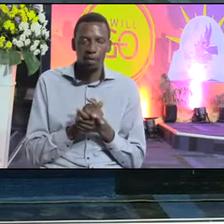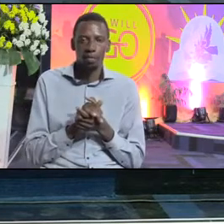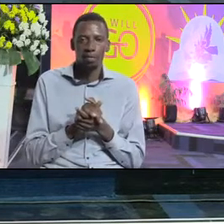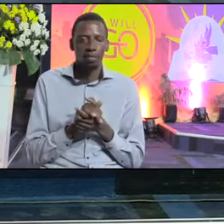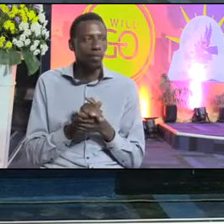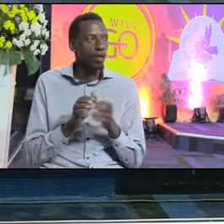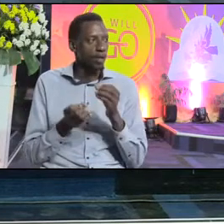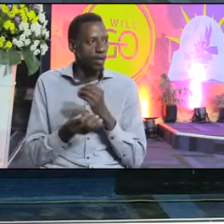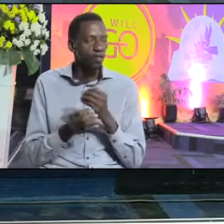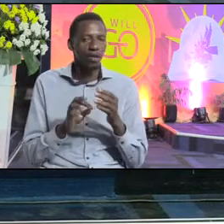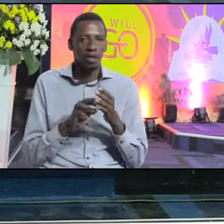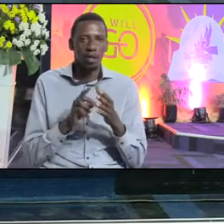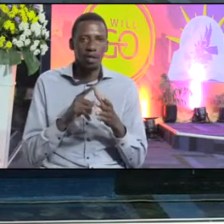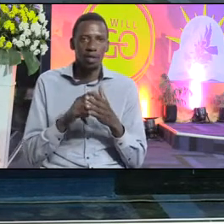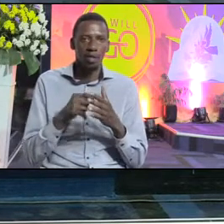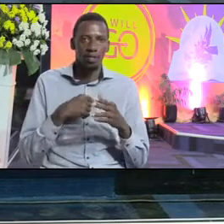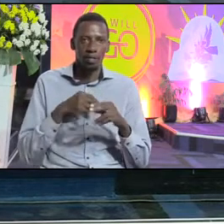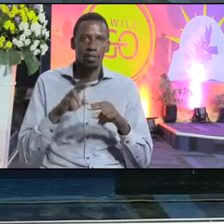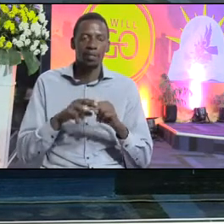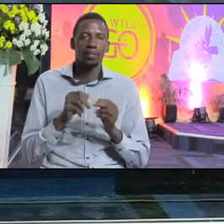down.